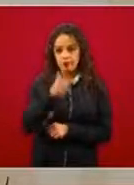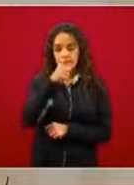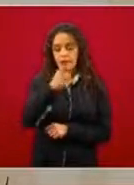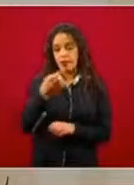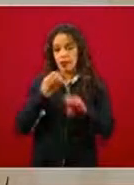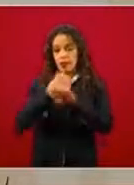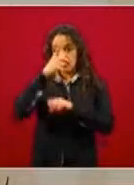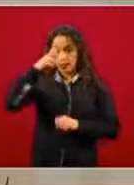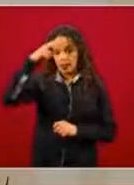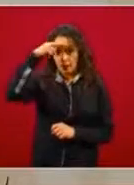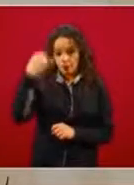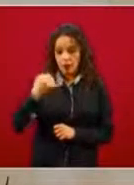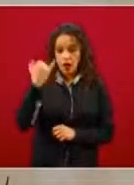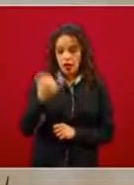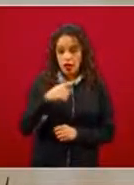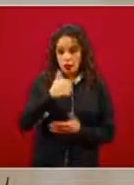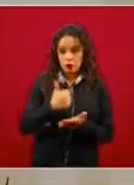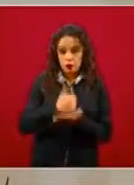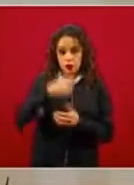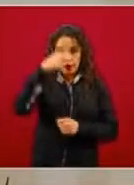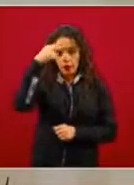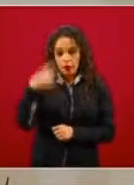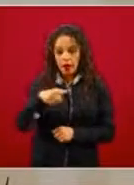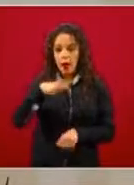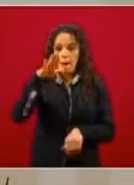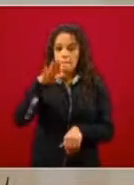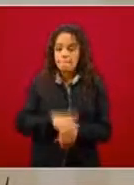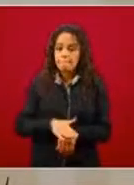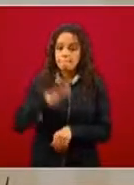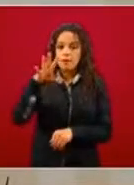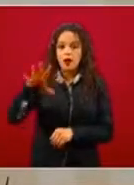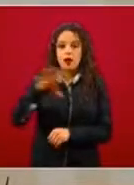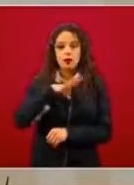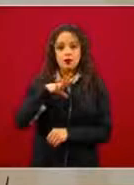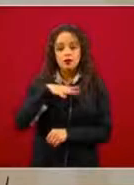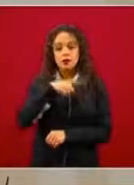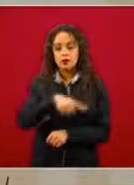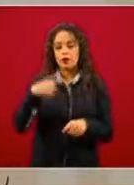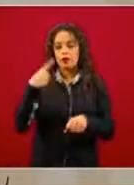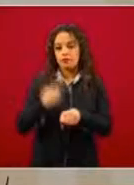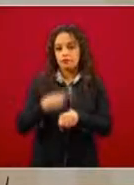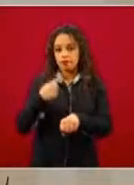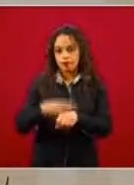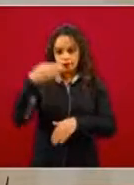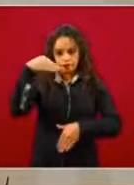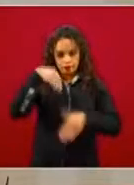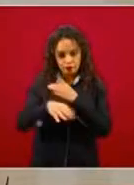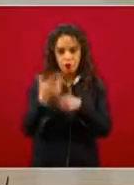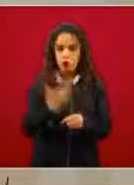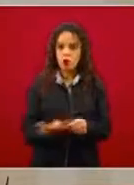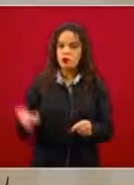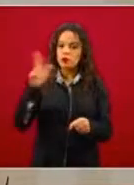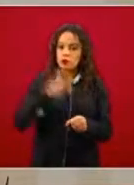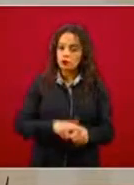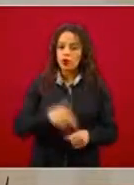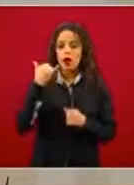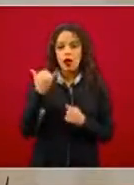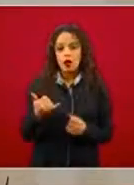the metropolitan area of Mexico City, which has the largest number of cases concentrated and the